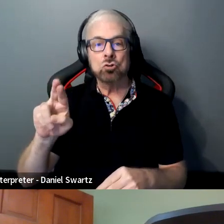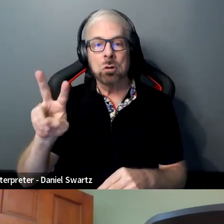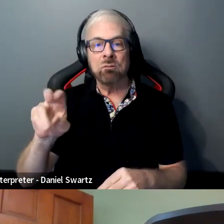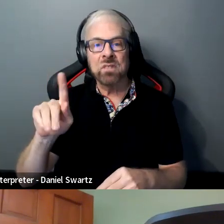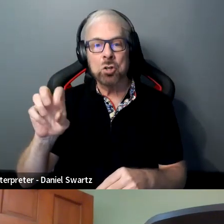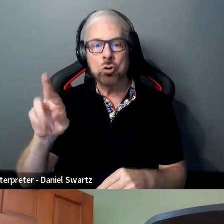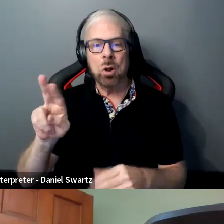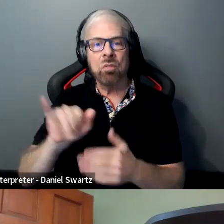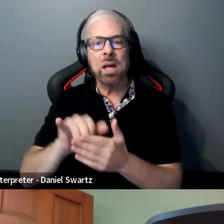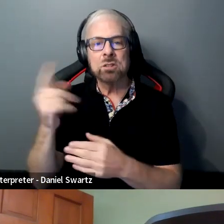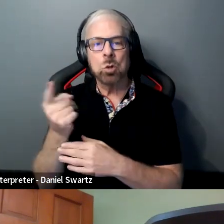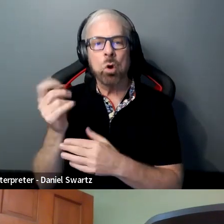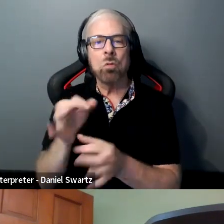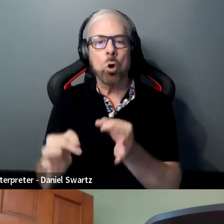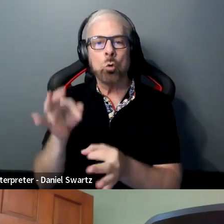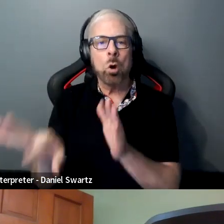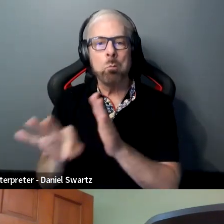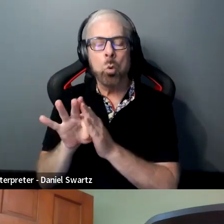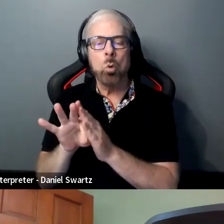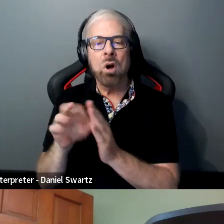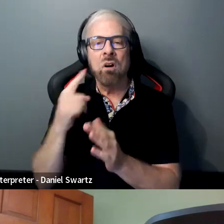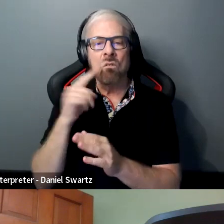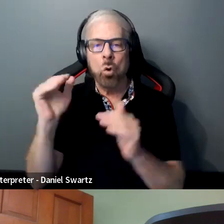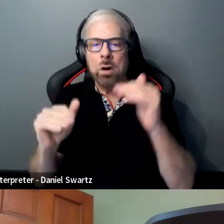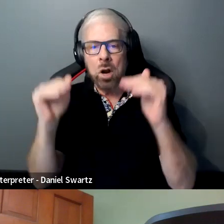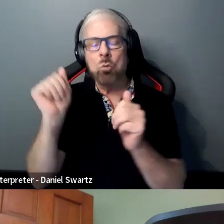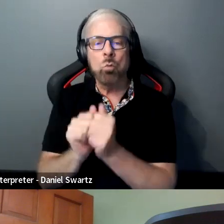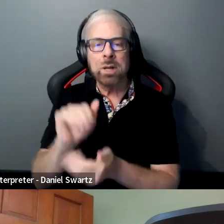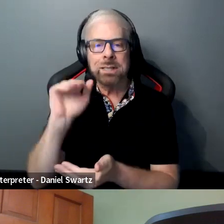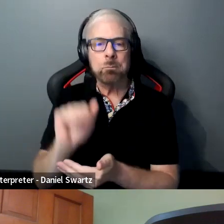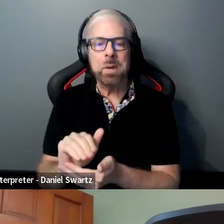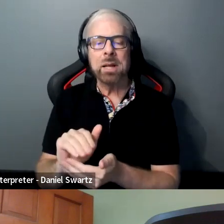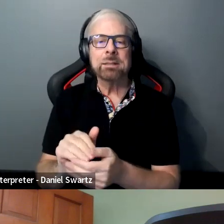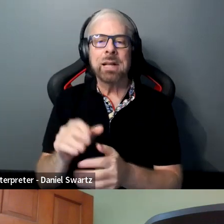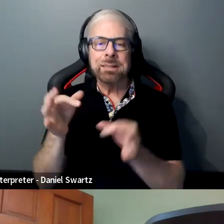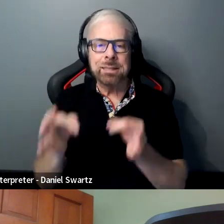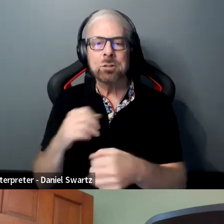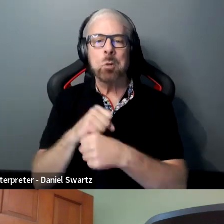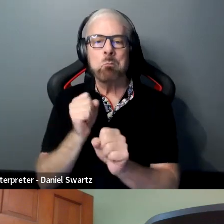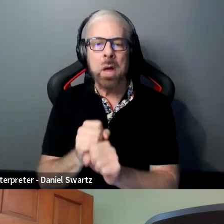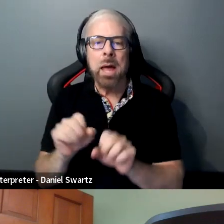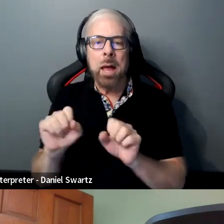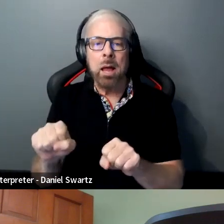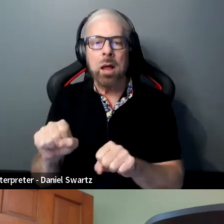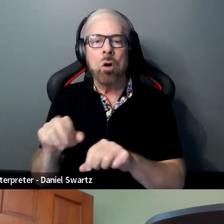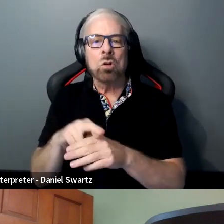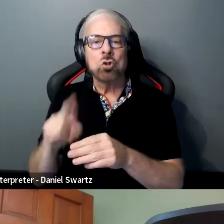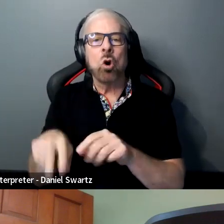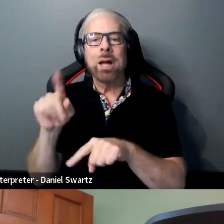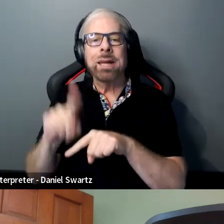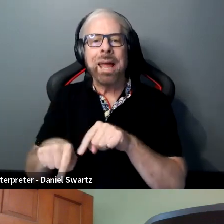appoints for an adult with diminished decision-making capacity, who as a result can't manage their